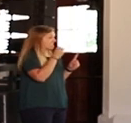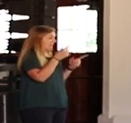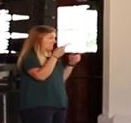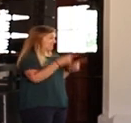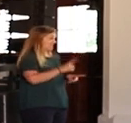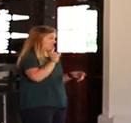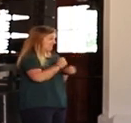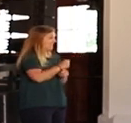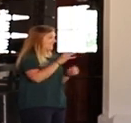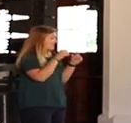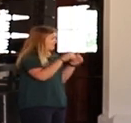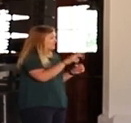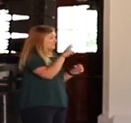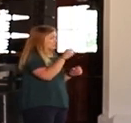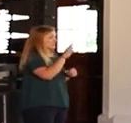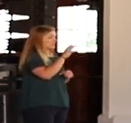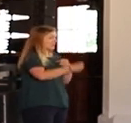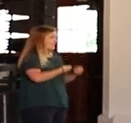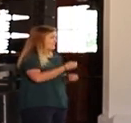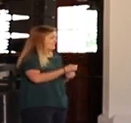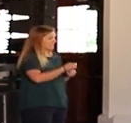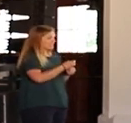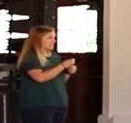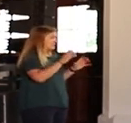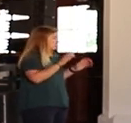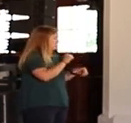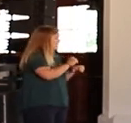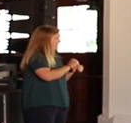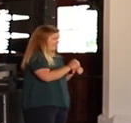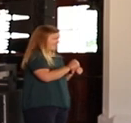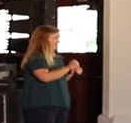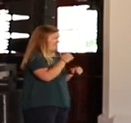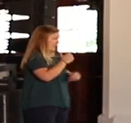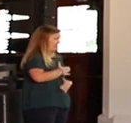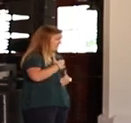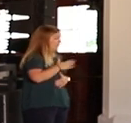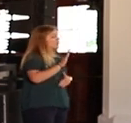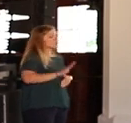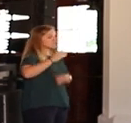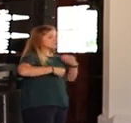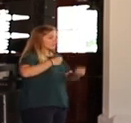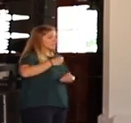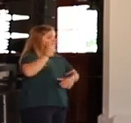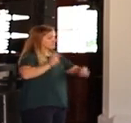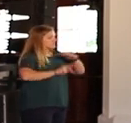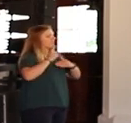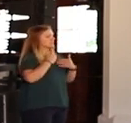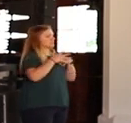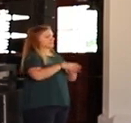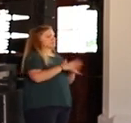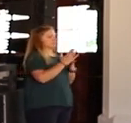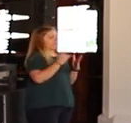sustain an effort for 30 or 40 years doing something you don't really like to do. Your generation is anticipated, this overlaps with